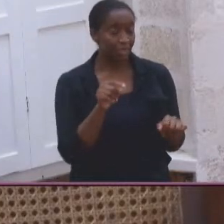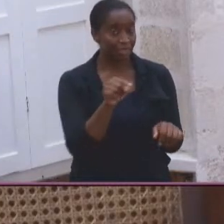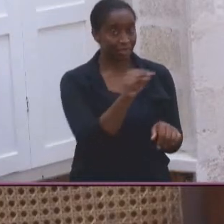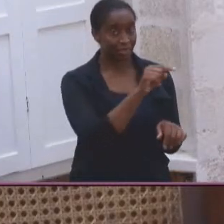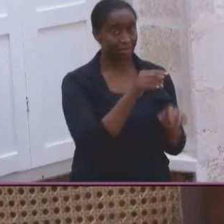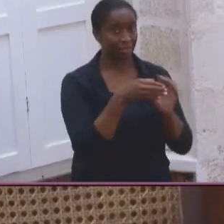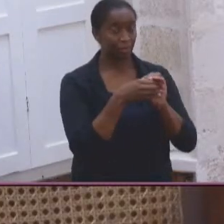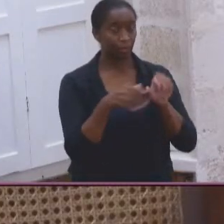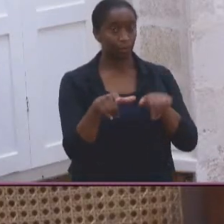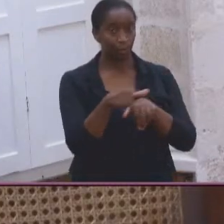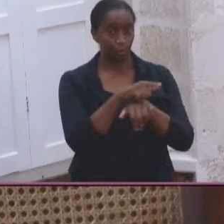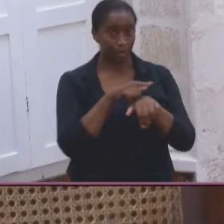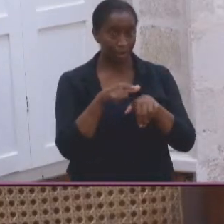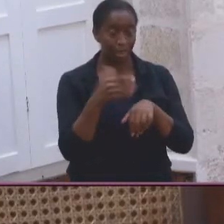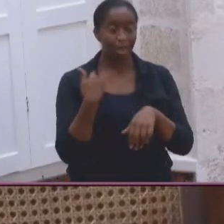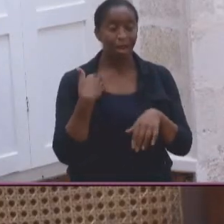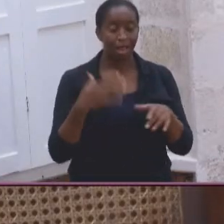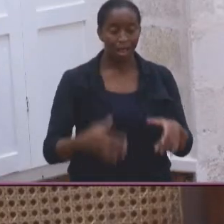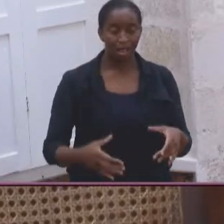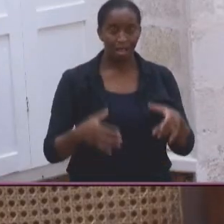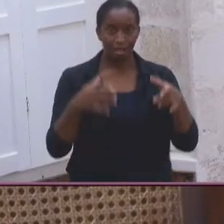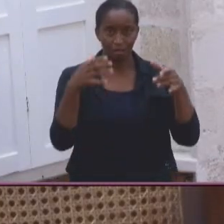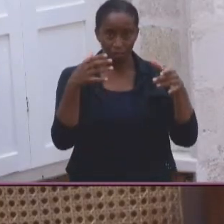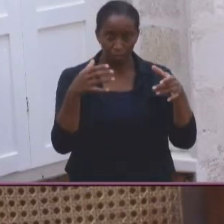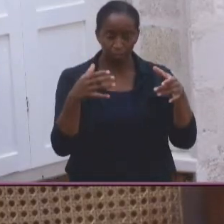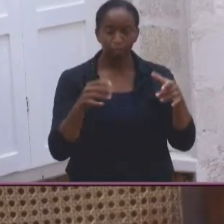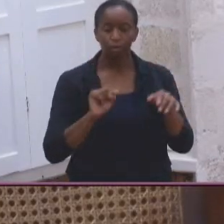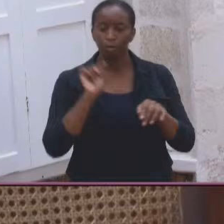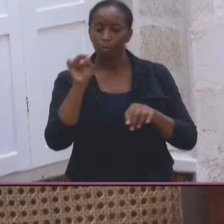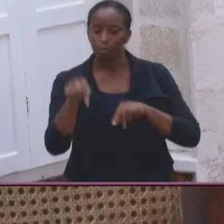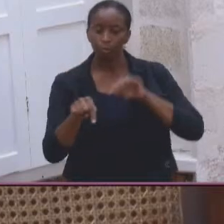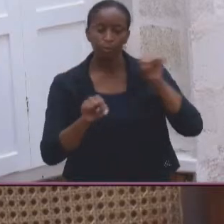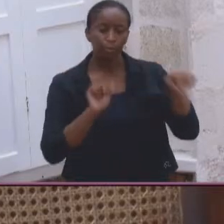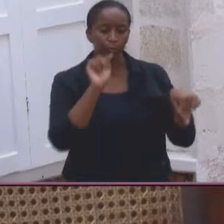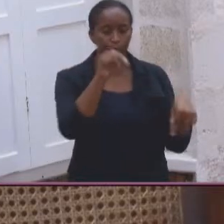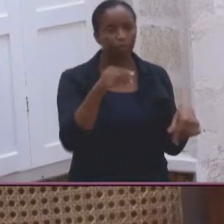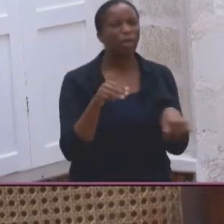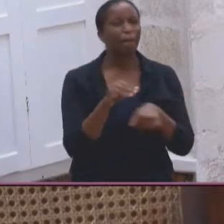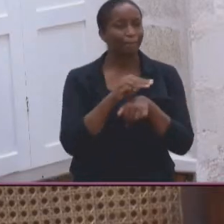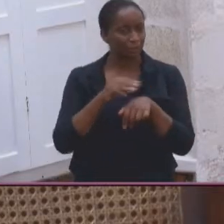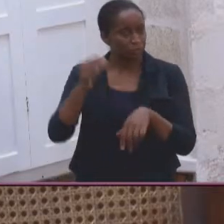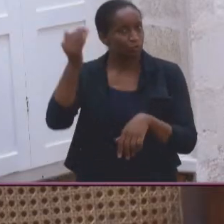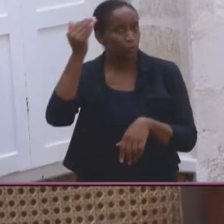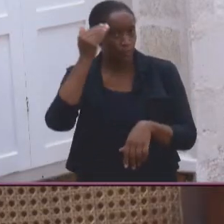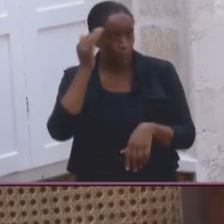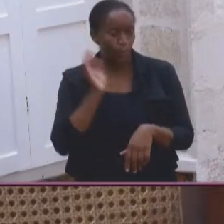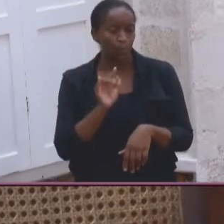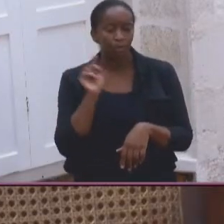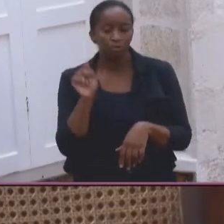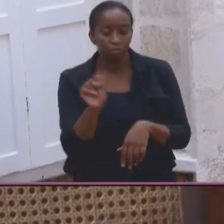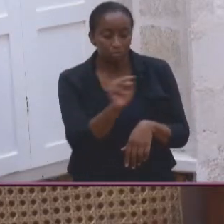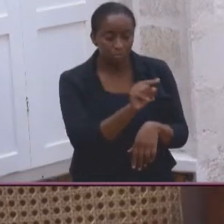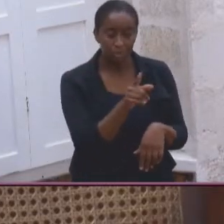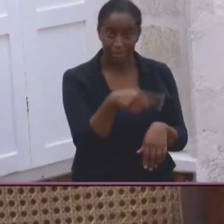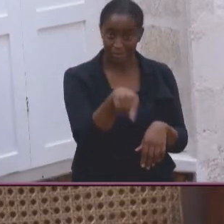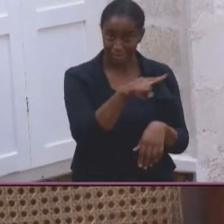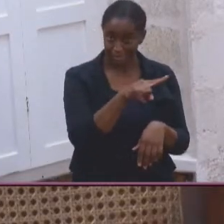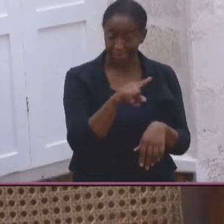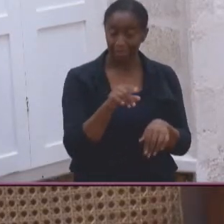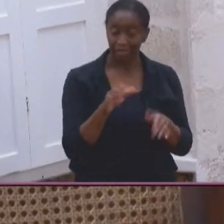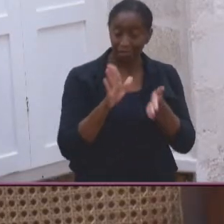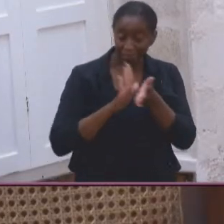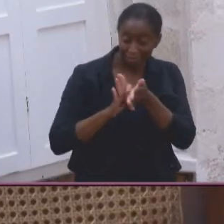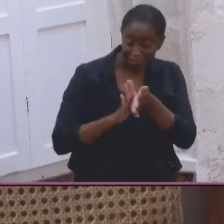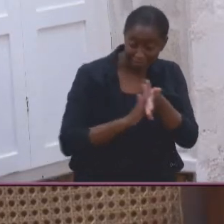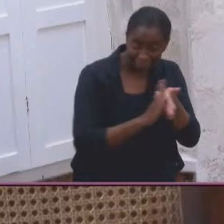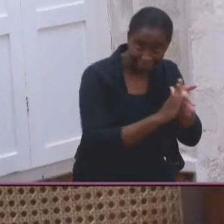so well documented within the ministry, that if they are kept clean, there's an incentive for doing that. You're doing